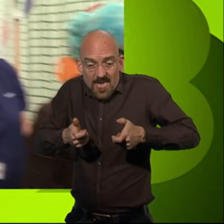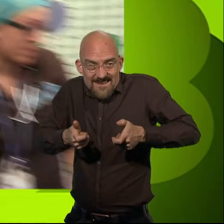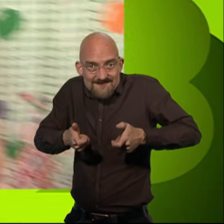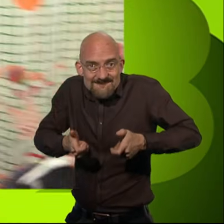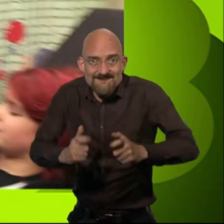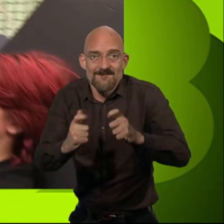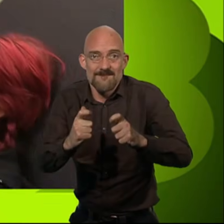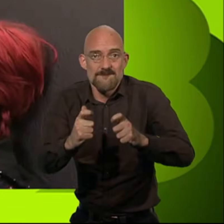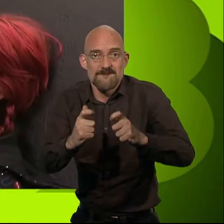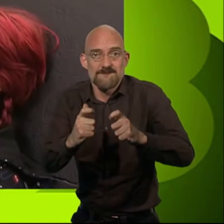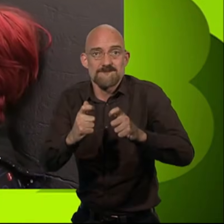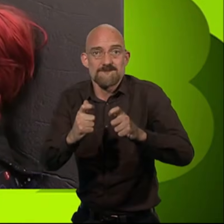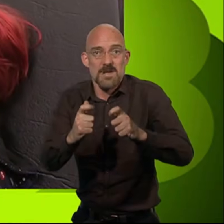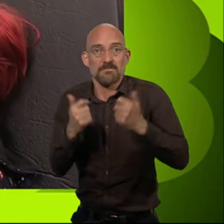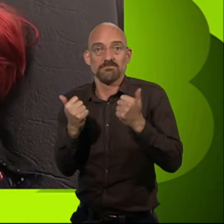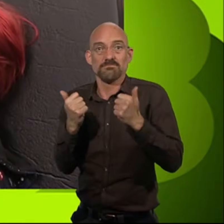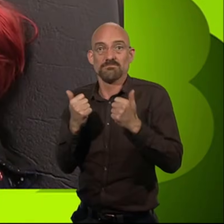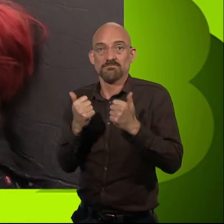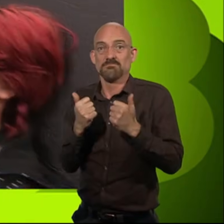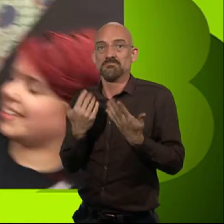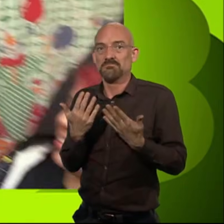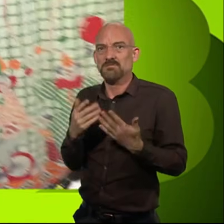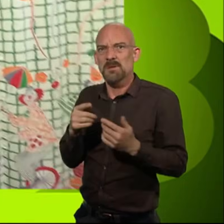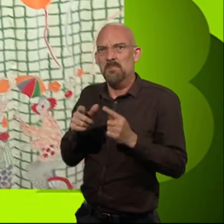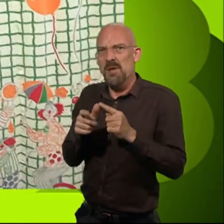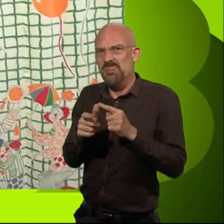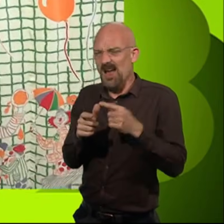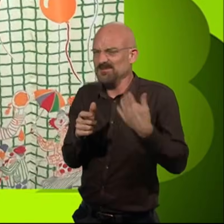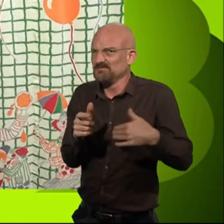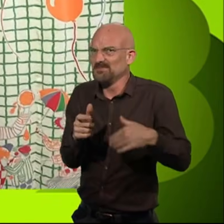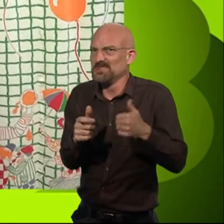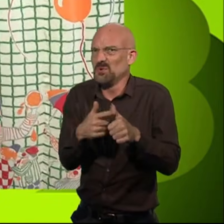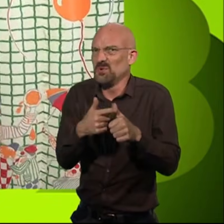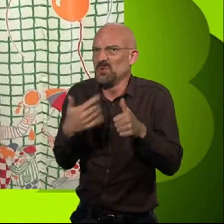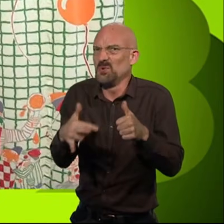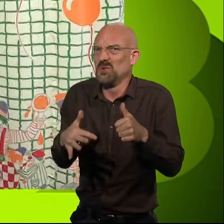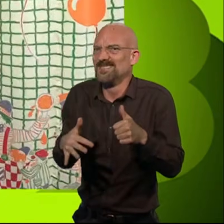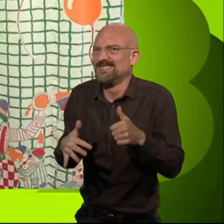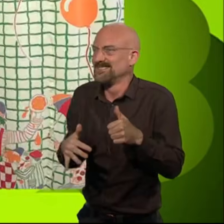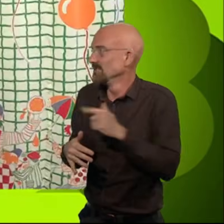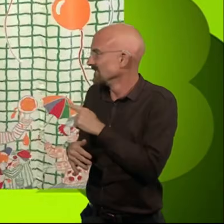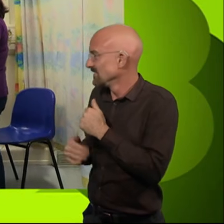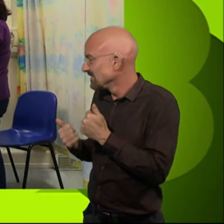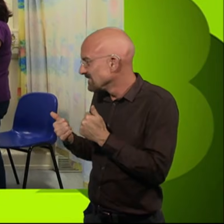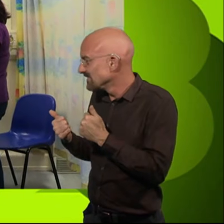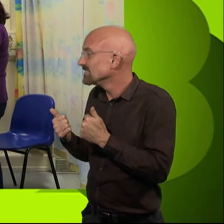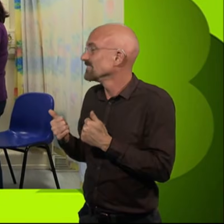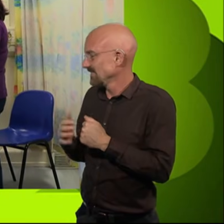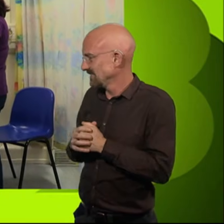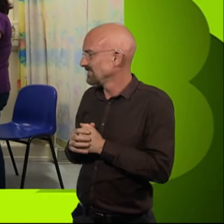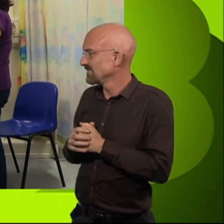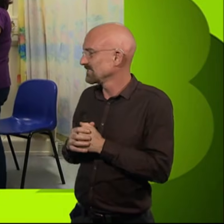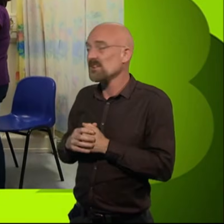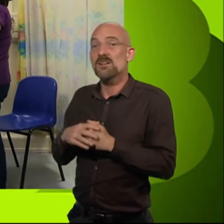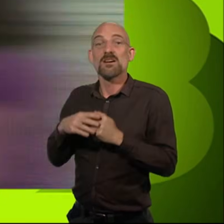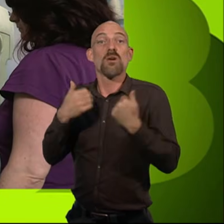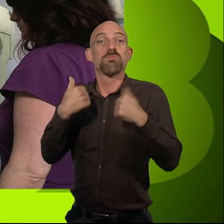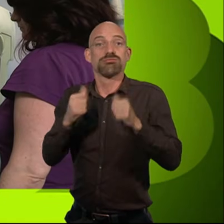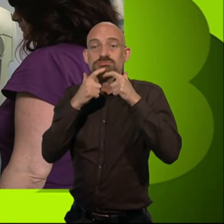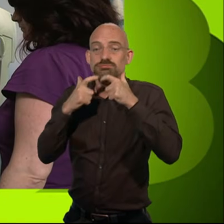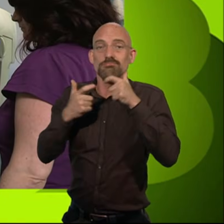bottom teeth together. My thumbs also hurt. That's all right. Rachel's finally able to shut